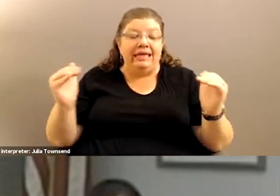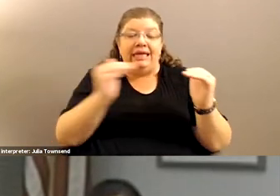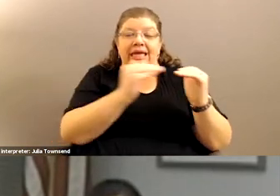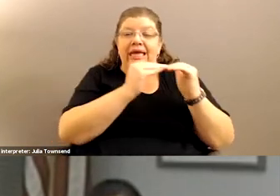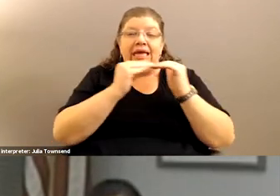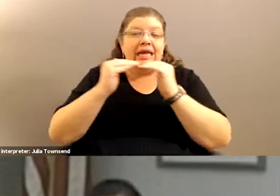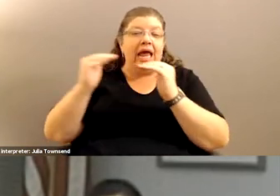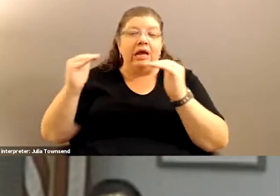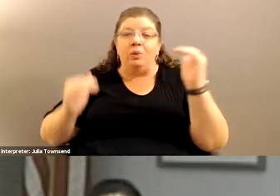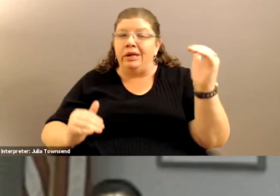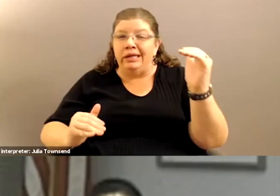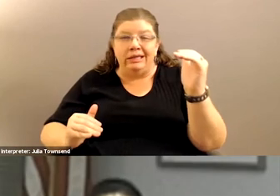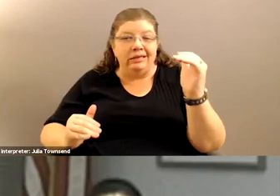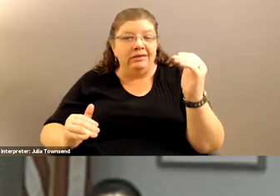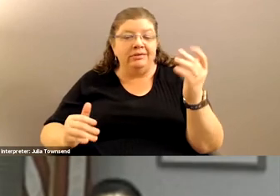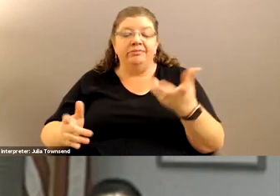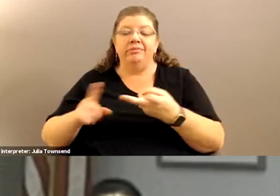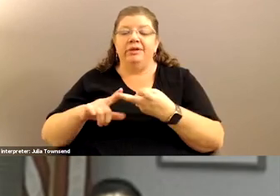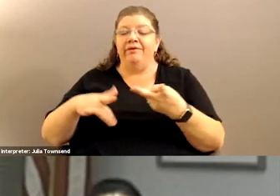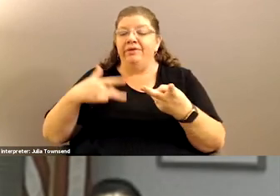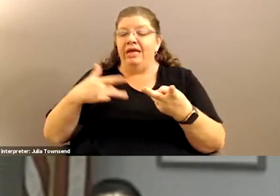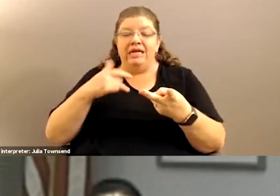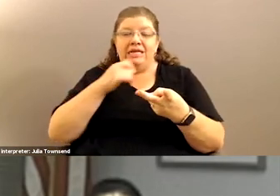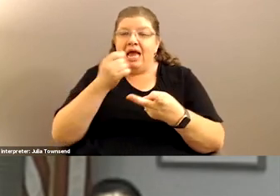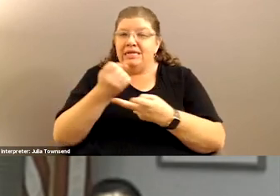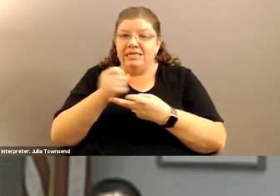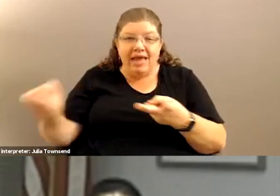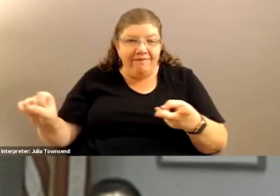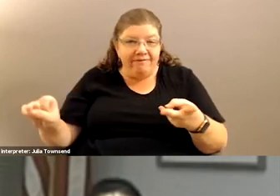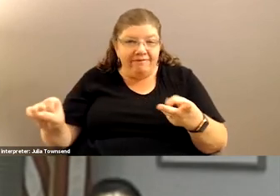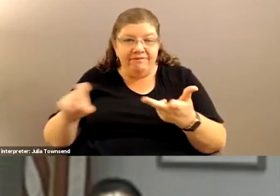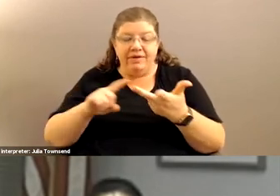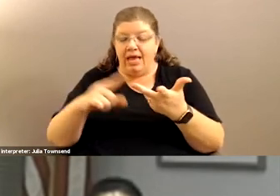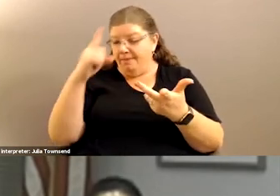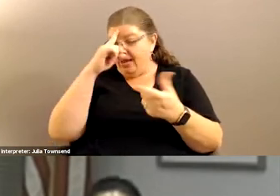not being safe mental stress as a part of